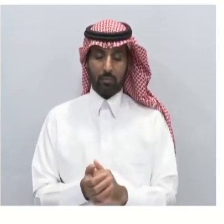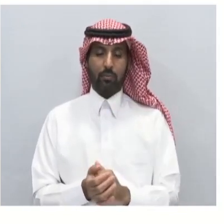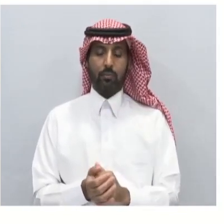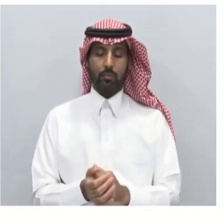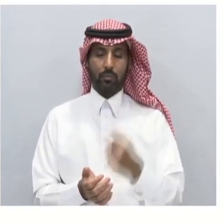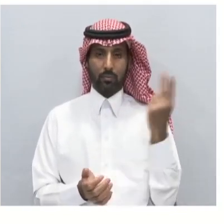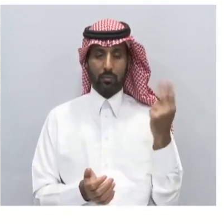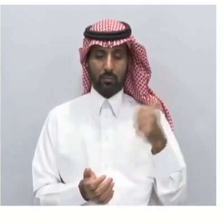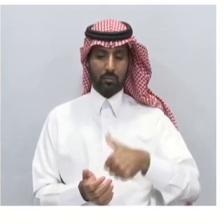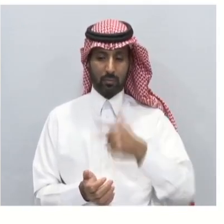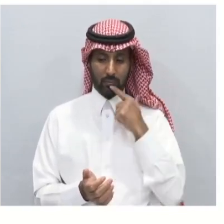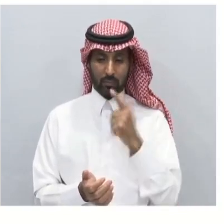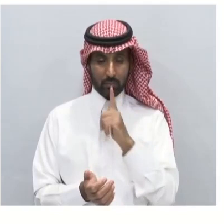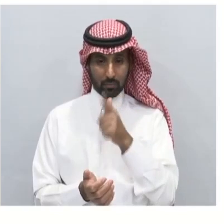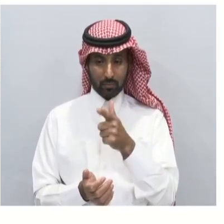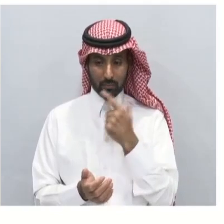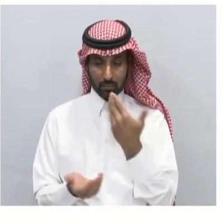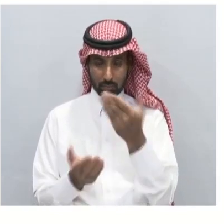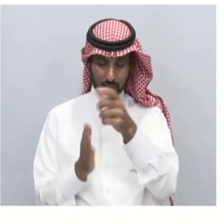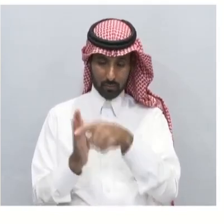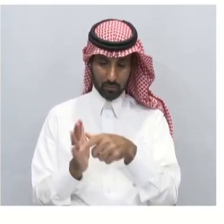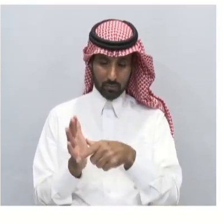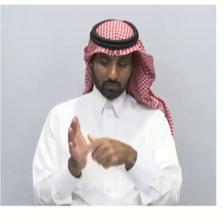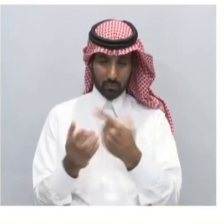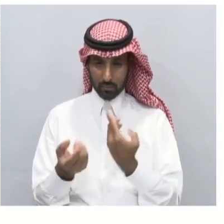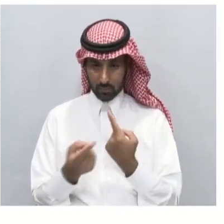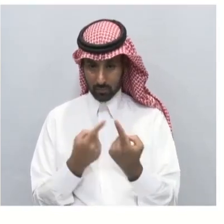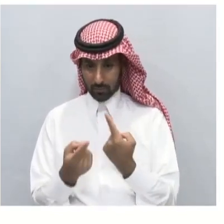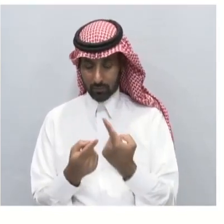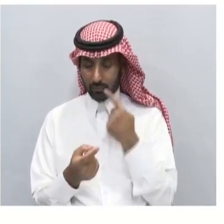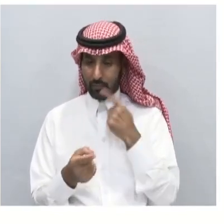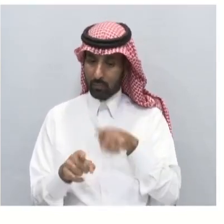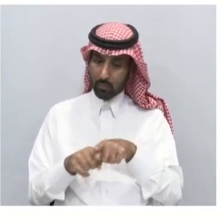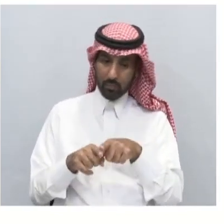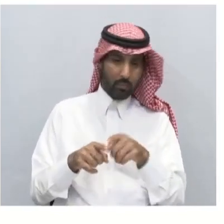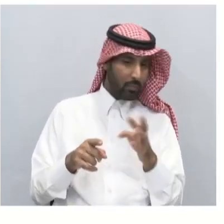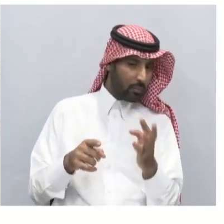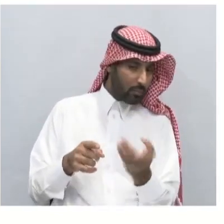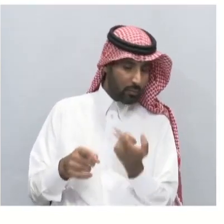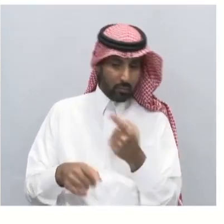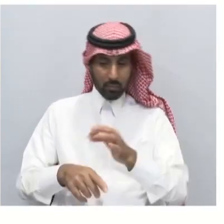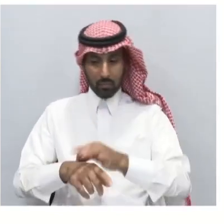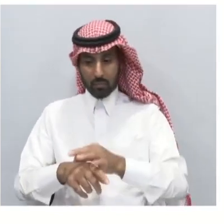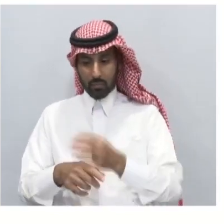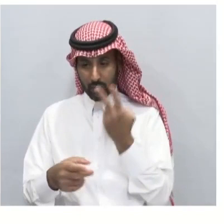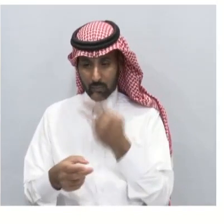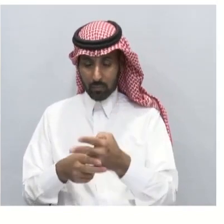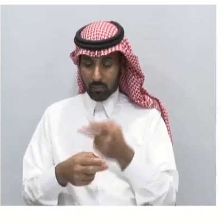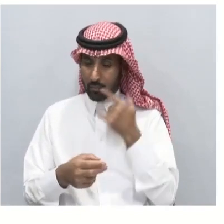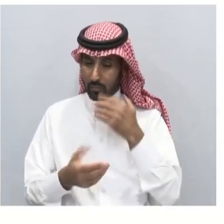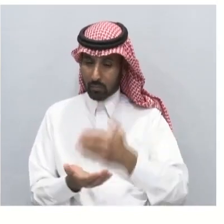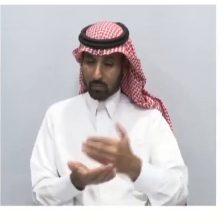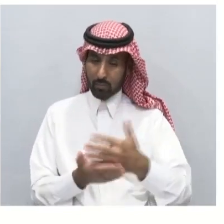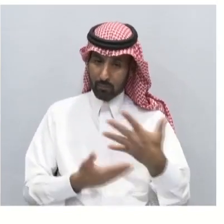have language and context. Okay? Discuss with the partner how people handle the